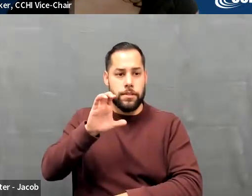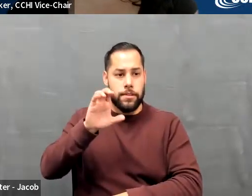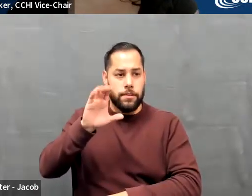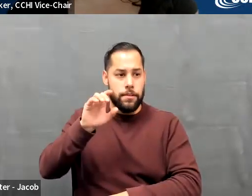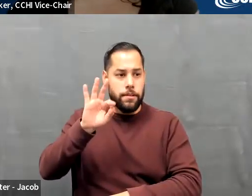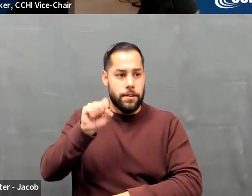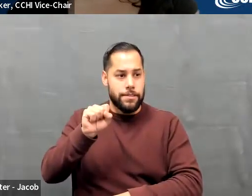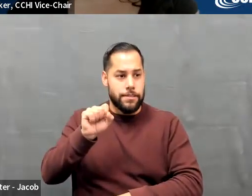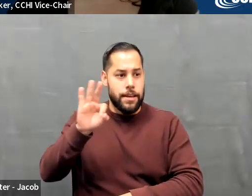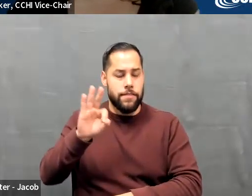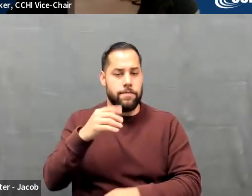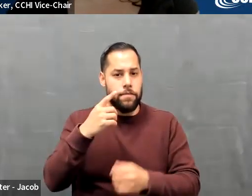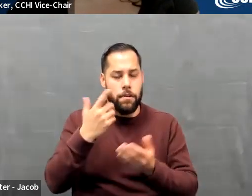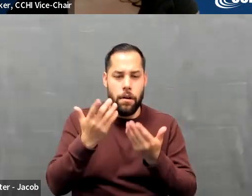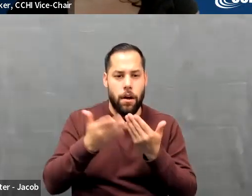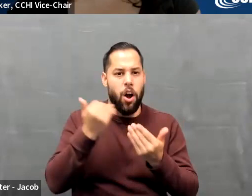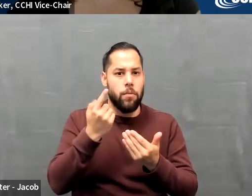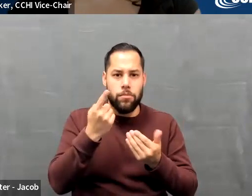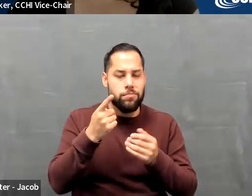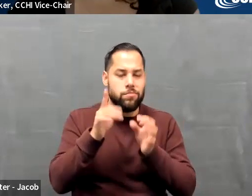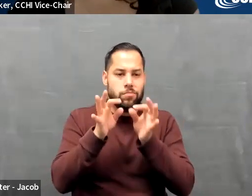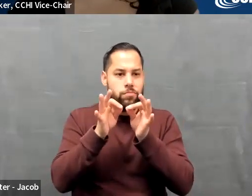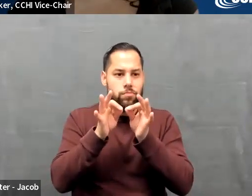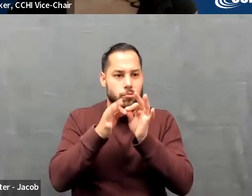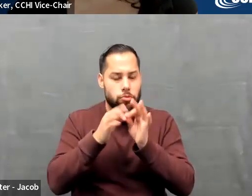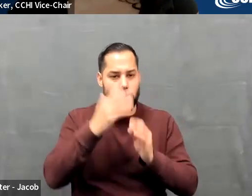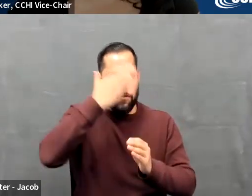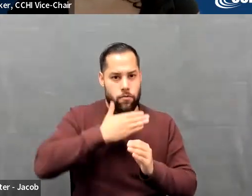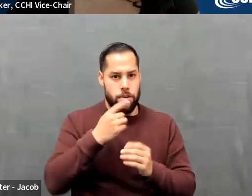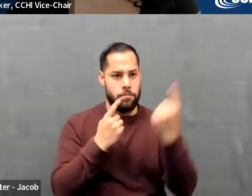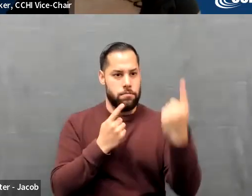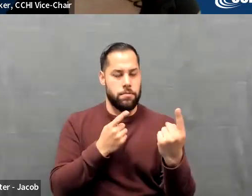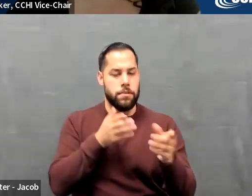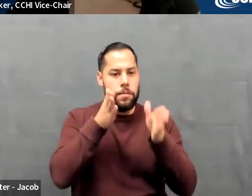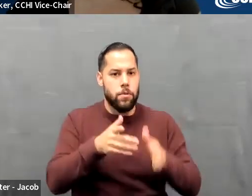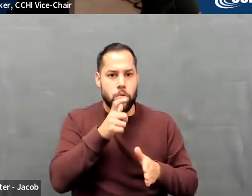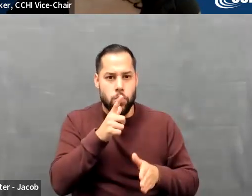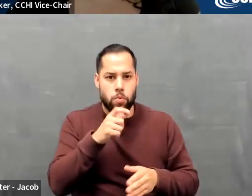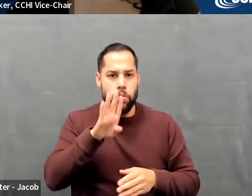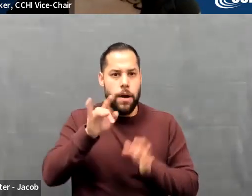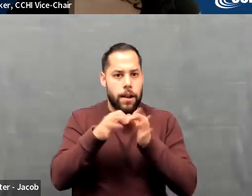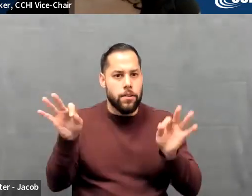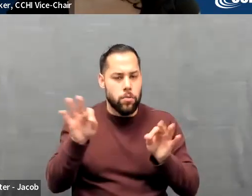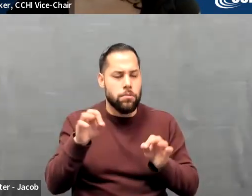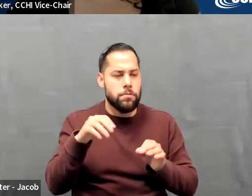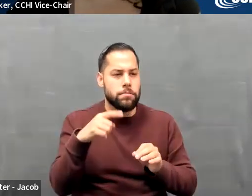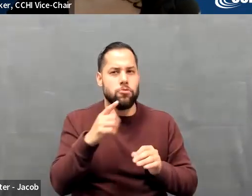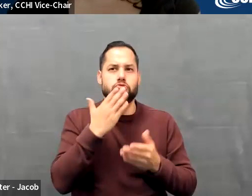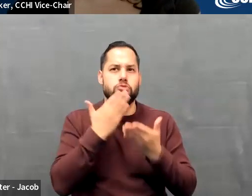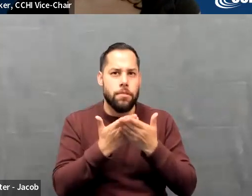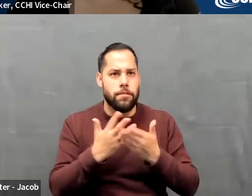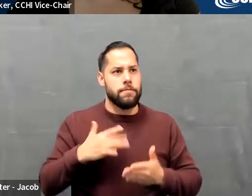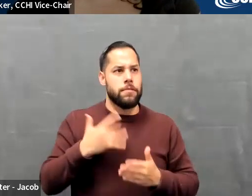always interpreting in front of somebody who is bilingual. So it's good to feel comfortable knowing